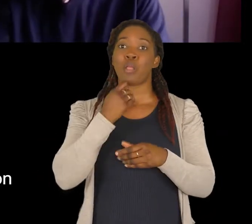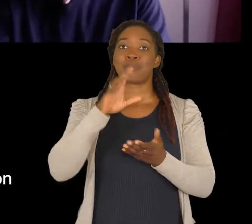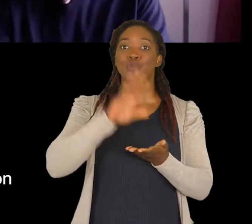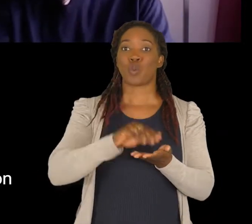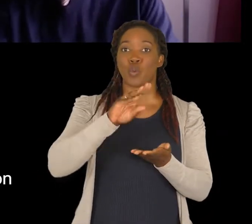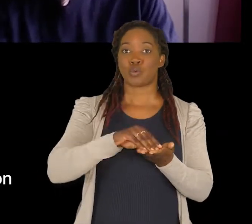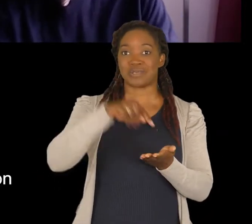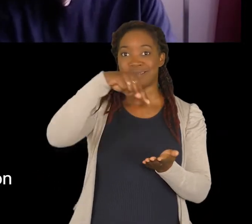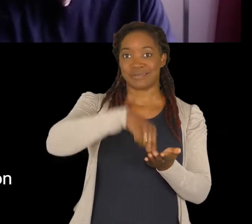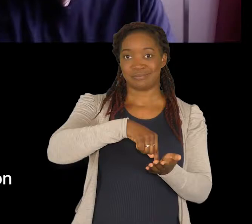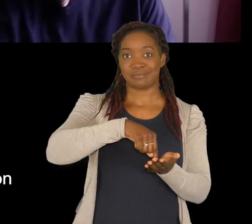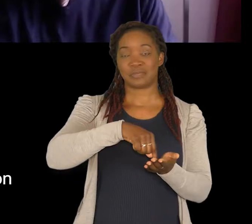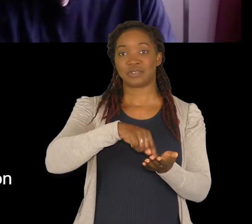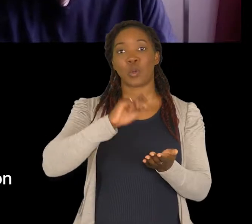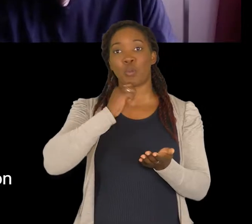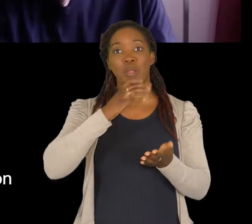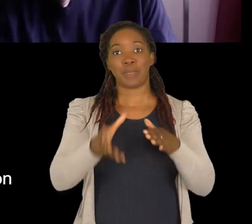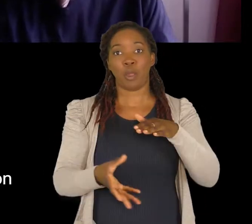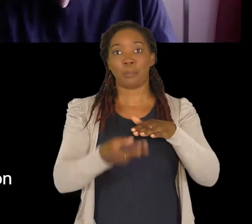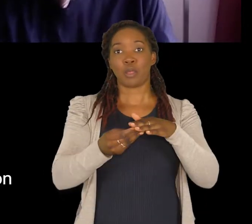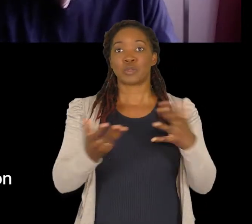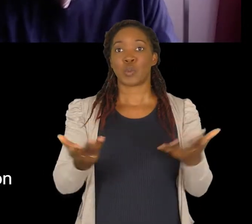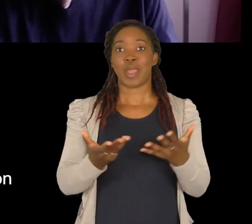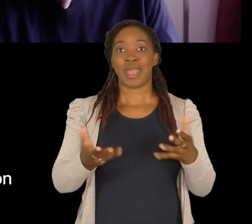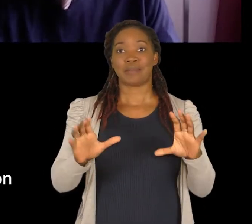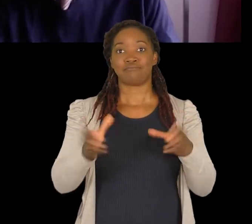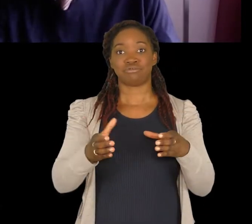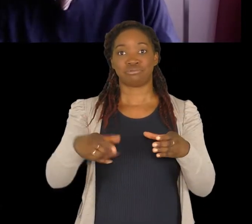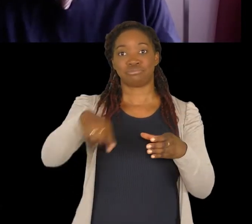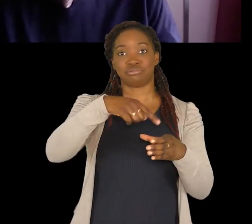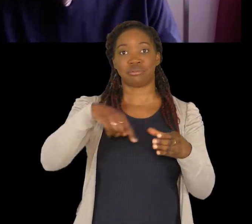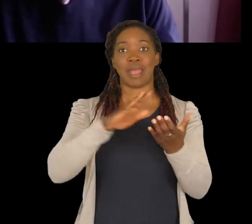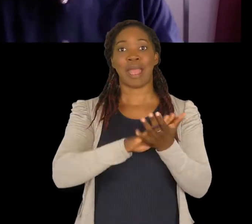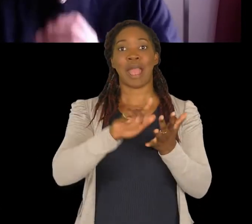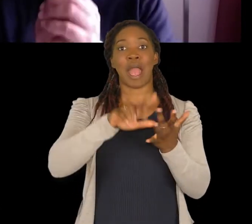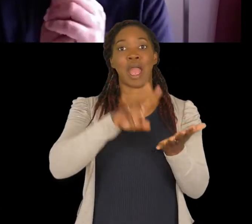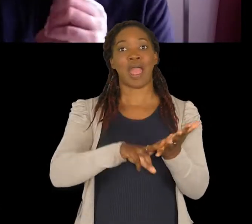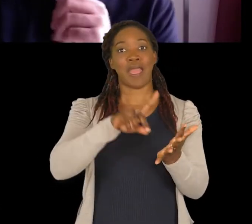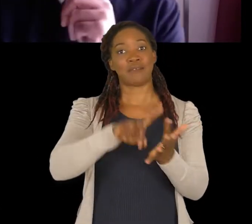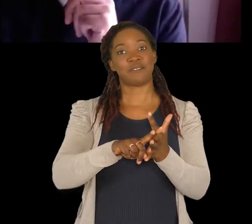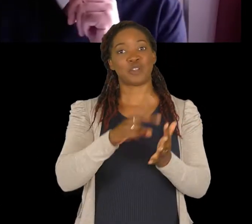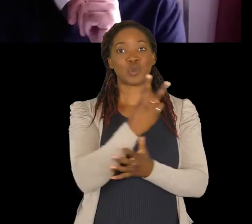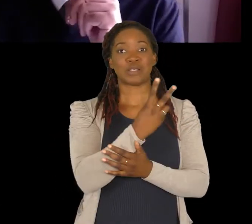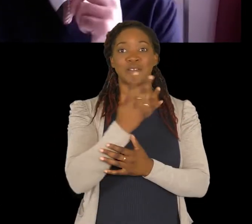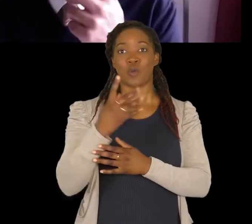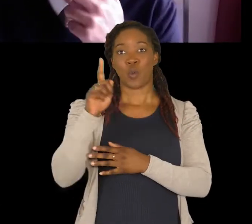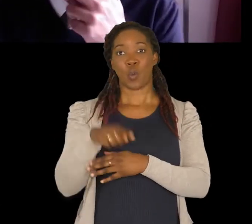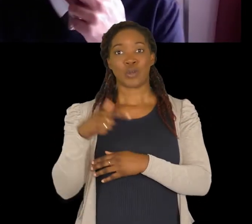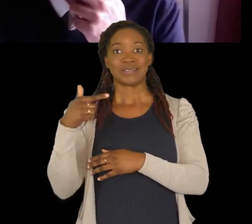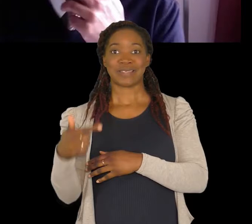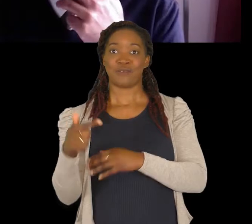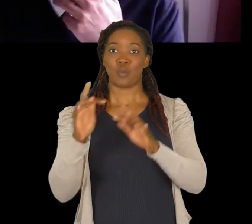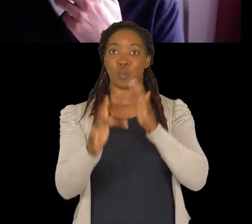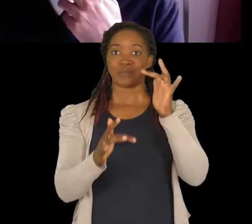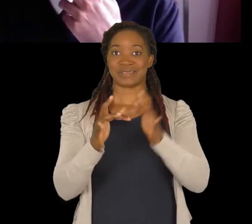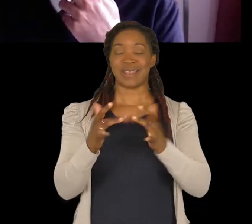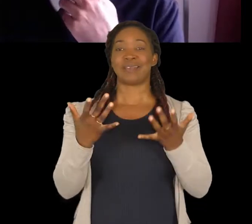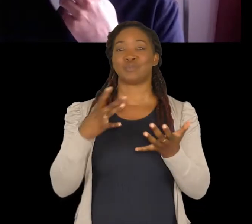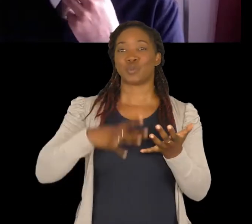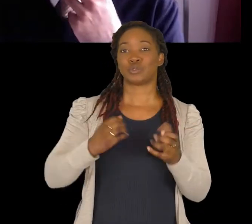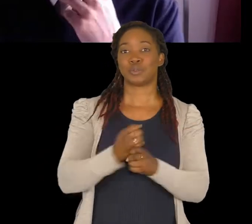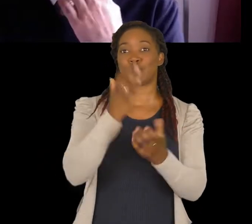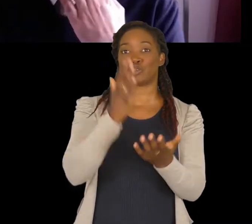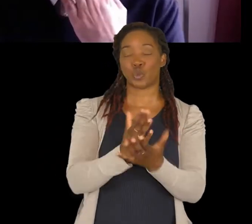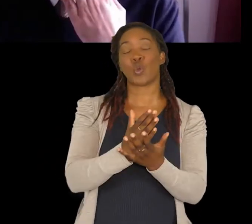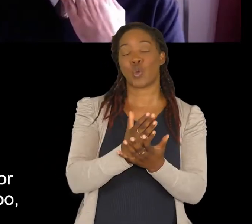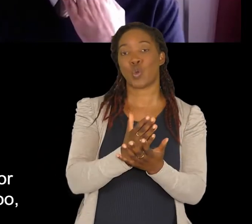this session and it does go on to our fabulous Hive, which is our 24/7 website, because we want to make sure it's accessible